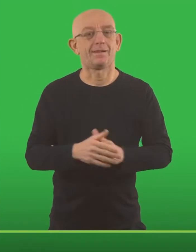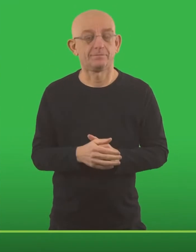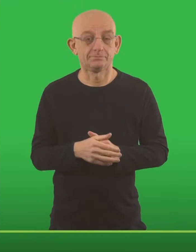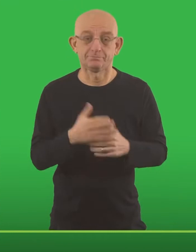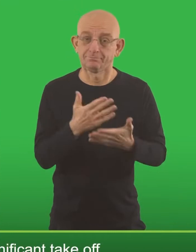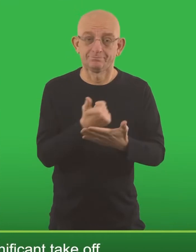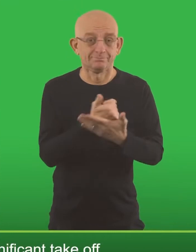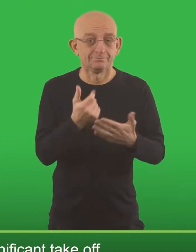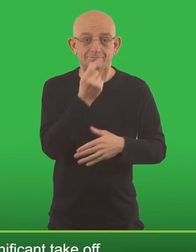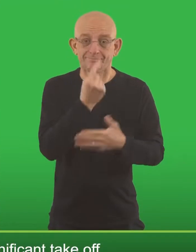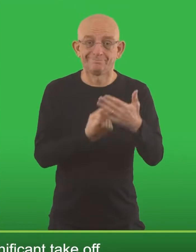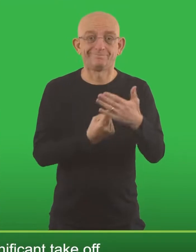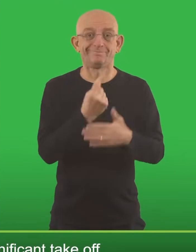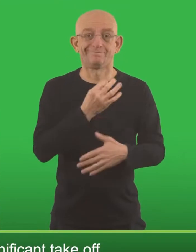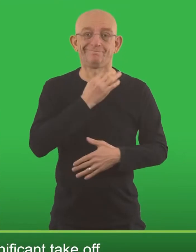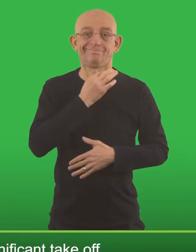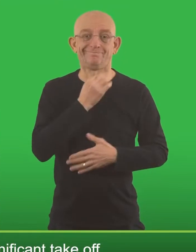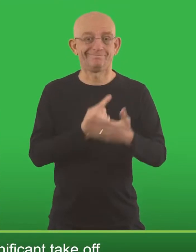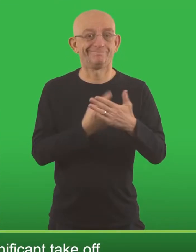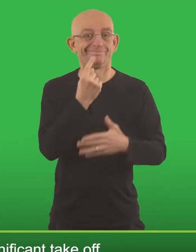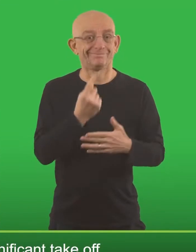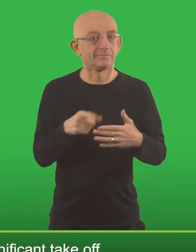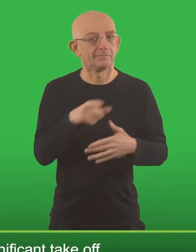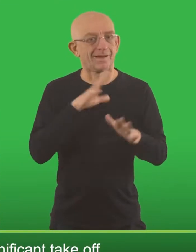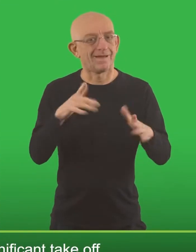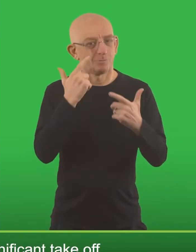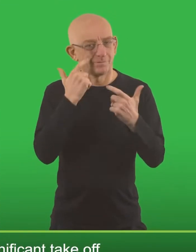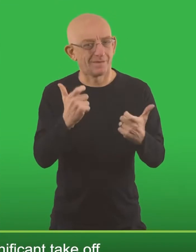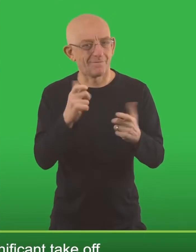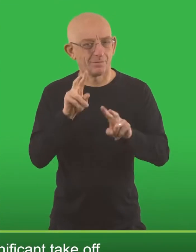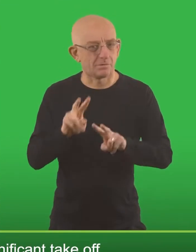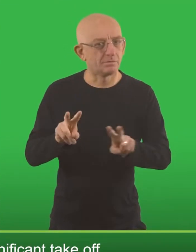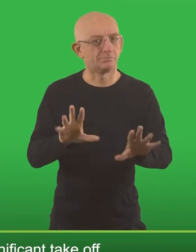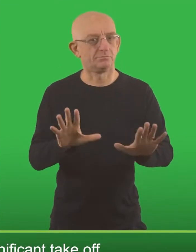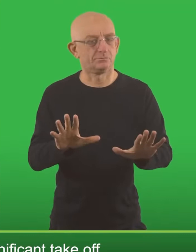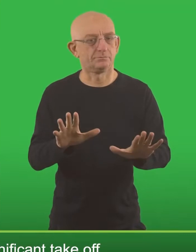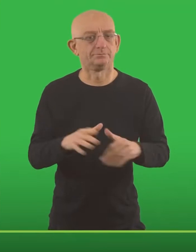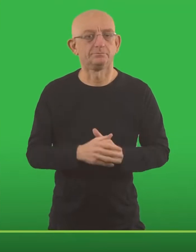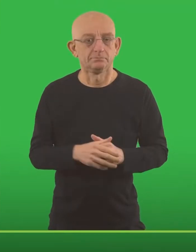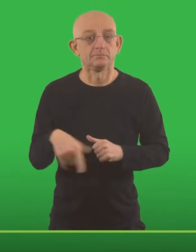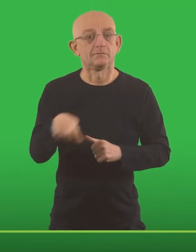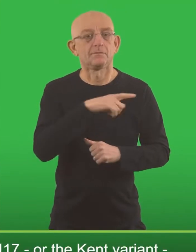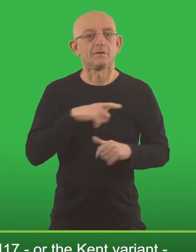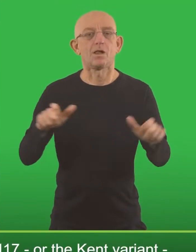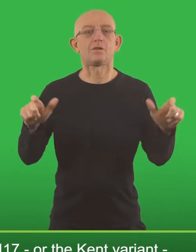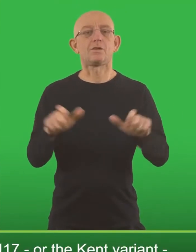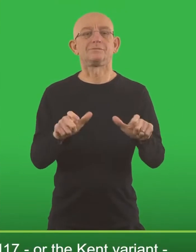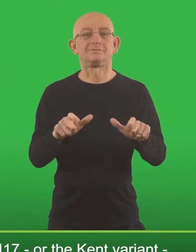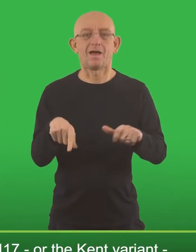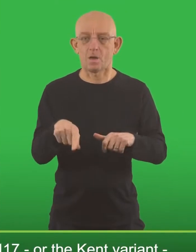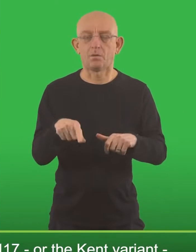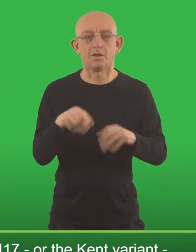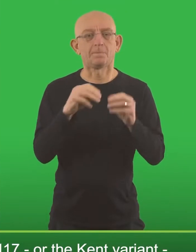numbers. So there's always potential for a significant takeoff. So we remain cautious about that.